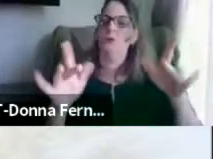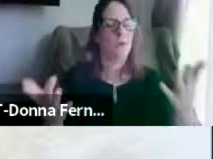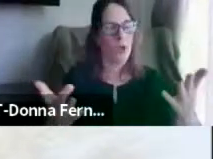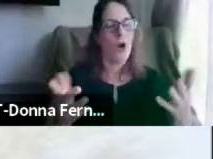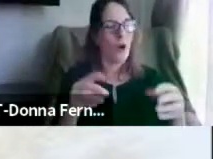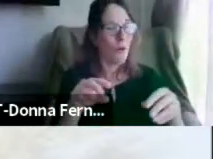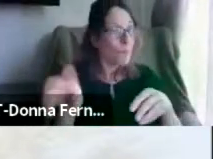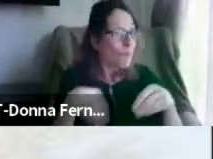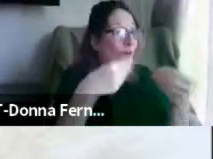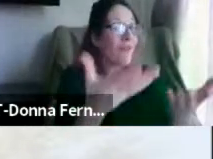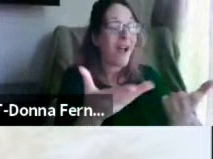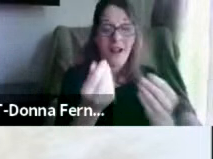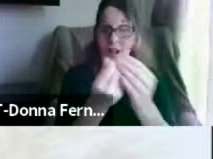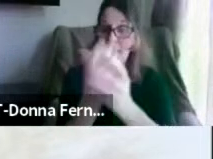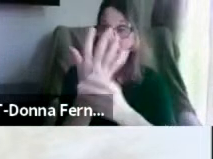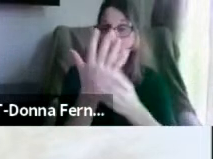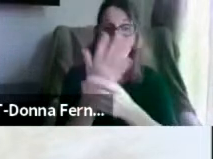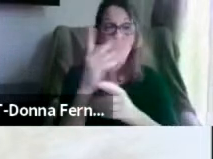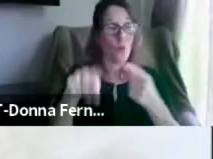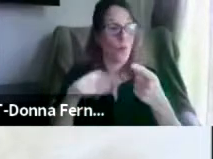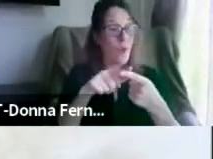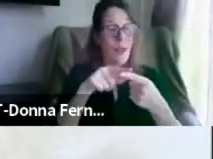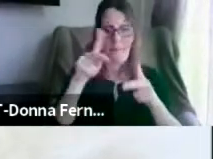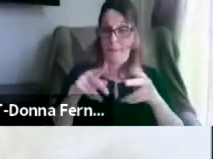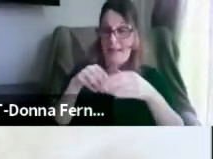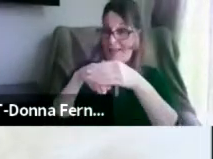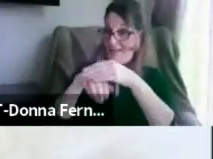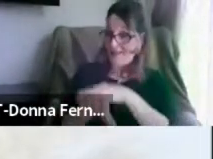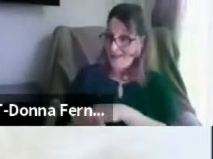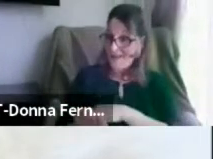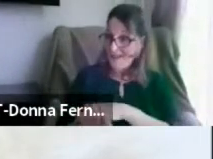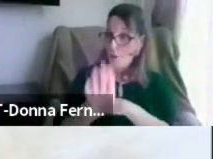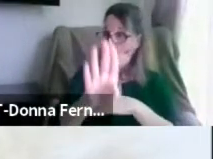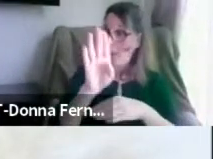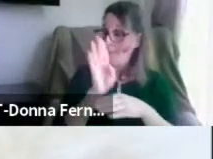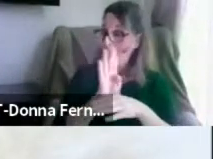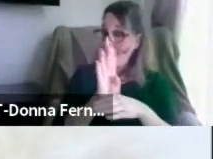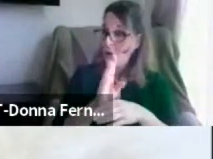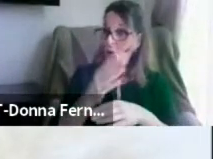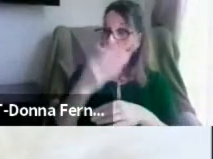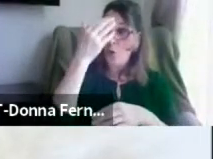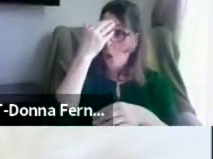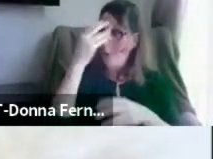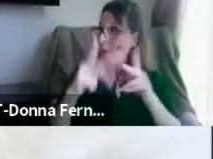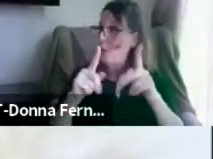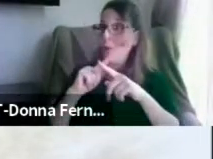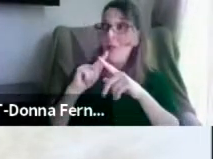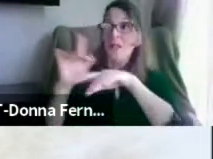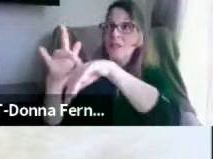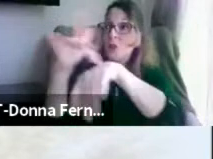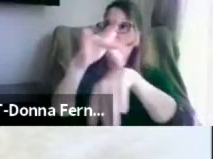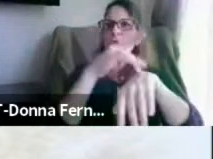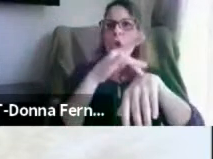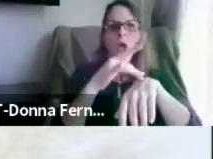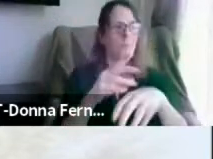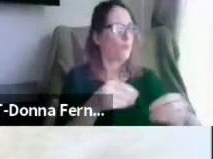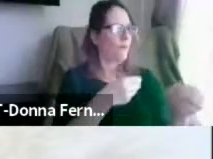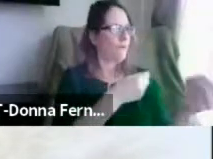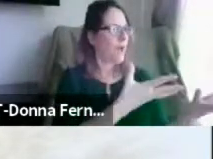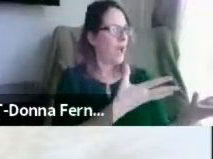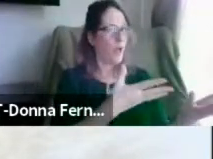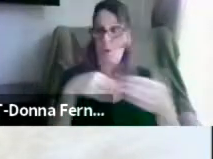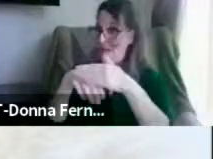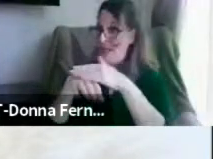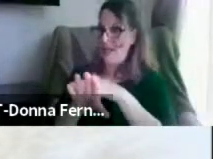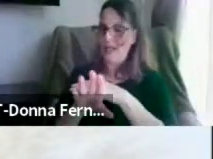Provide gloves at the entryway. If you are in the retail business and you know that people are going to touch things, provide them gloves when they come